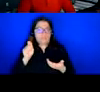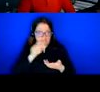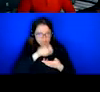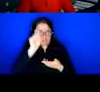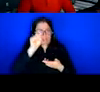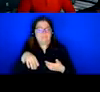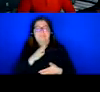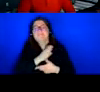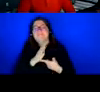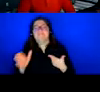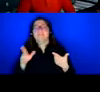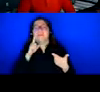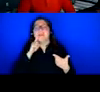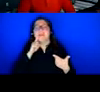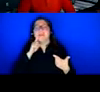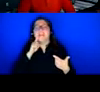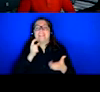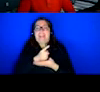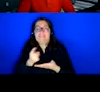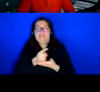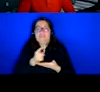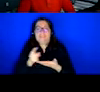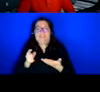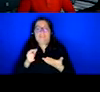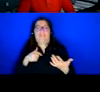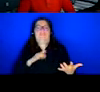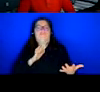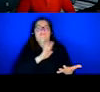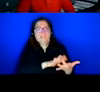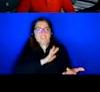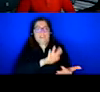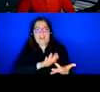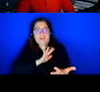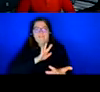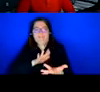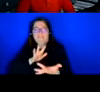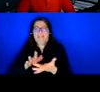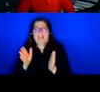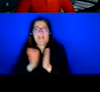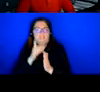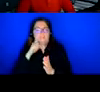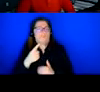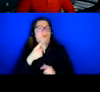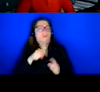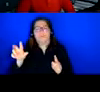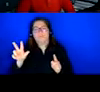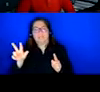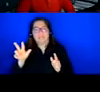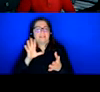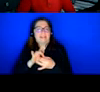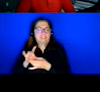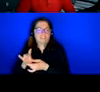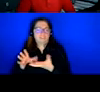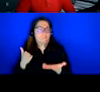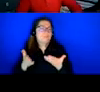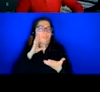one was reach to one classmate each week and ask for 1 to 3 potential connections. So this was like thinking about, okay, I'm going to